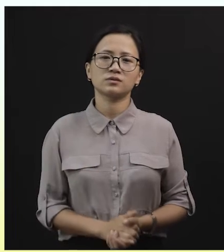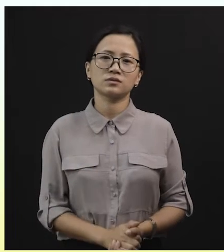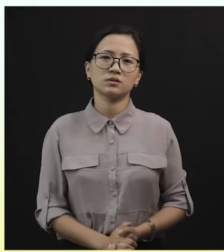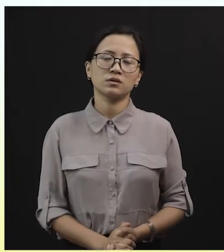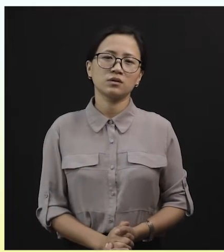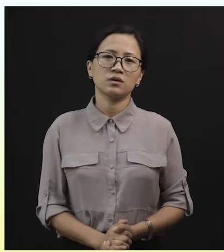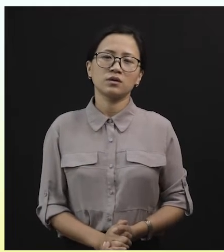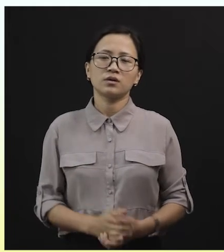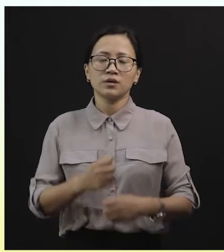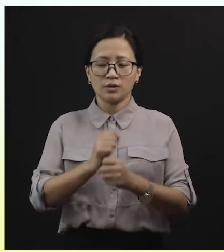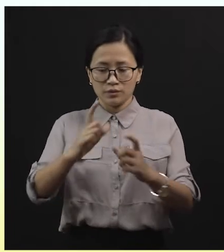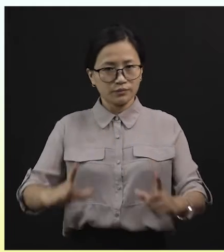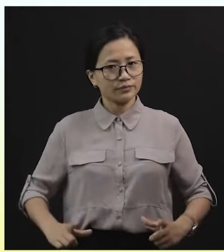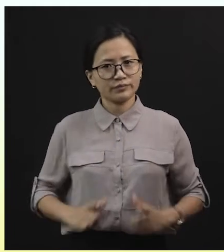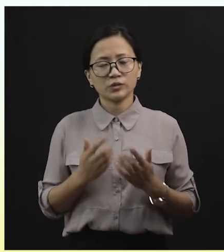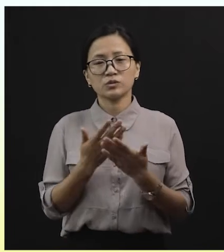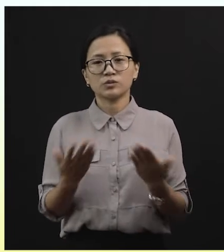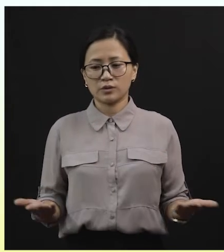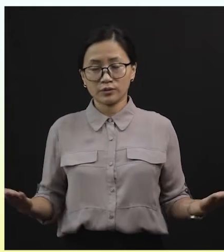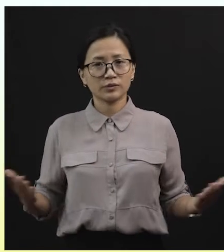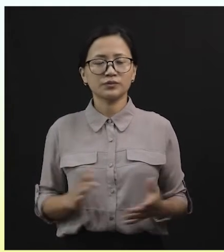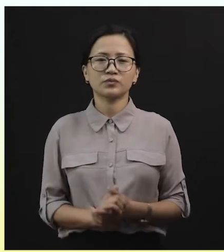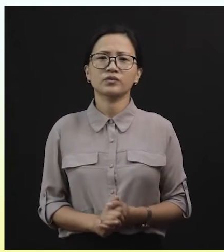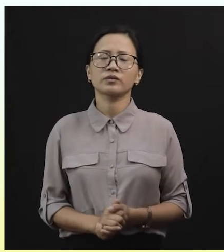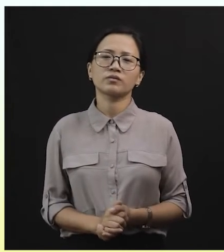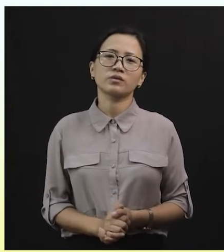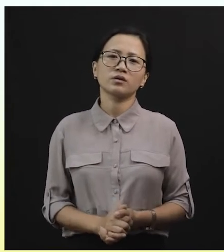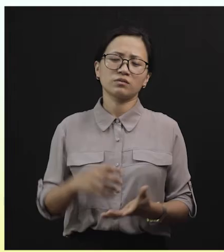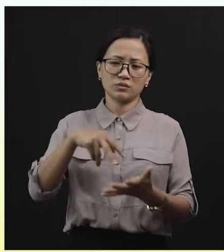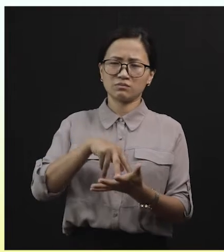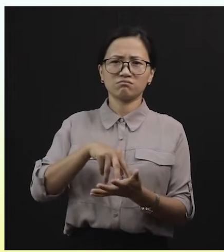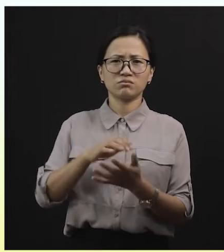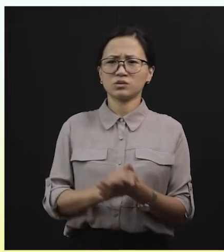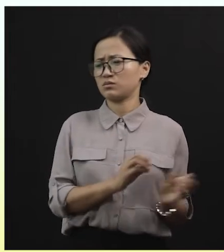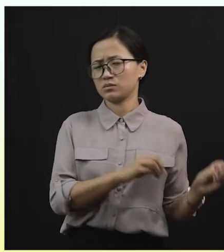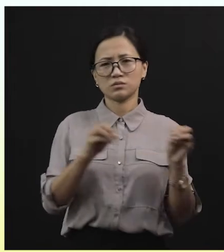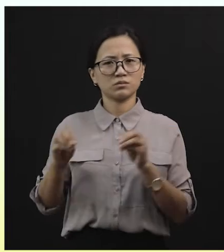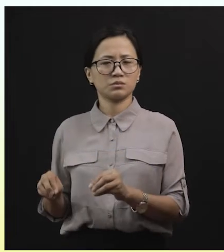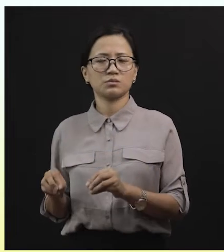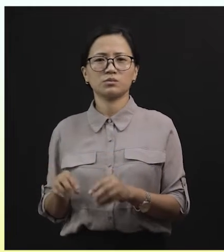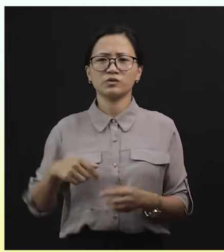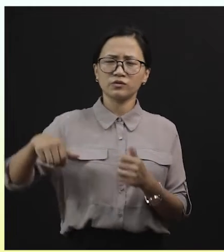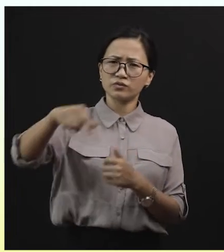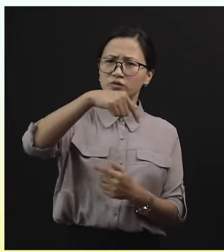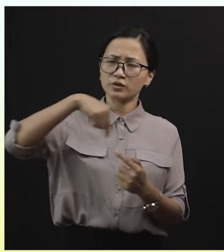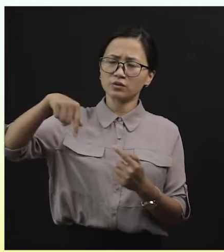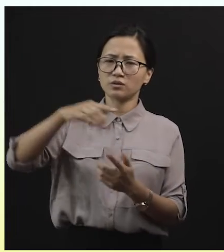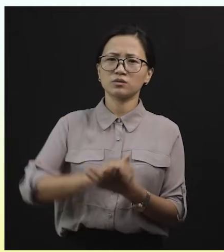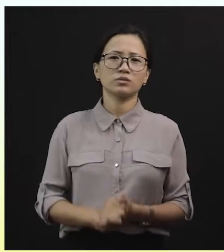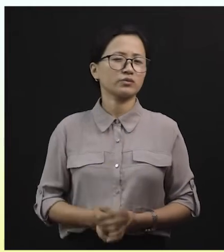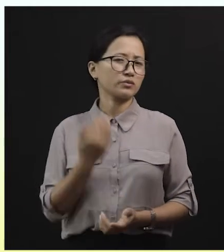world lively, right? Without life, everything will be so stagnant. No one will be moving around, and it will be